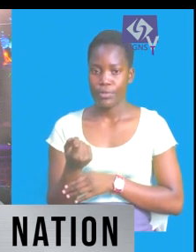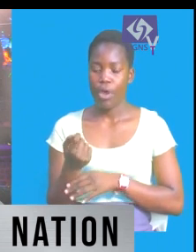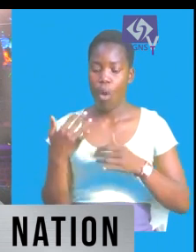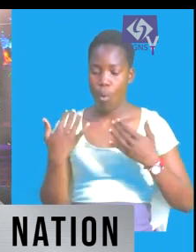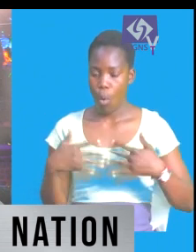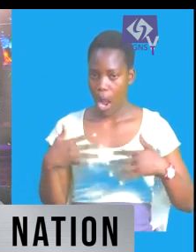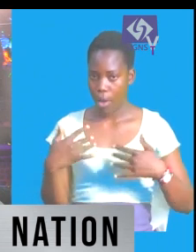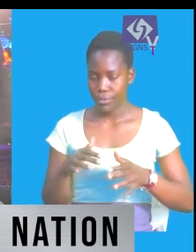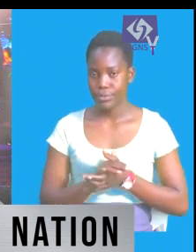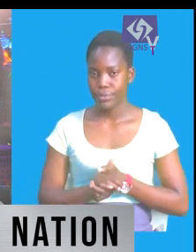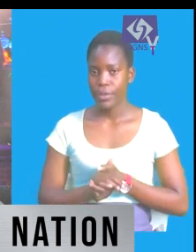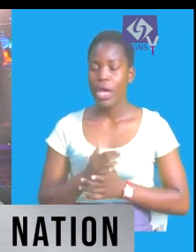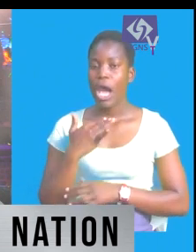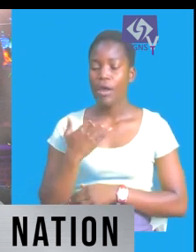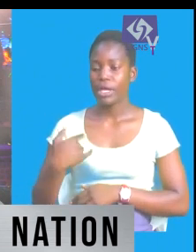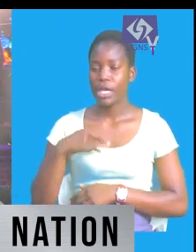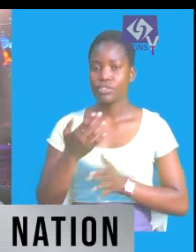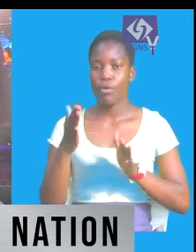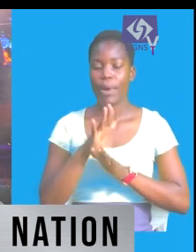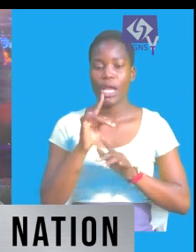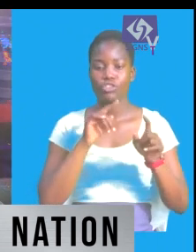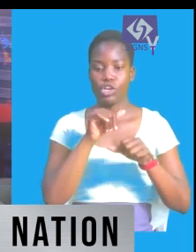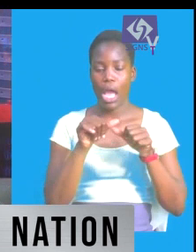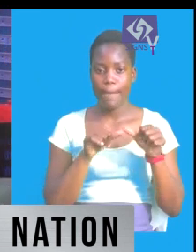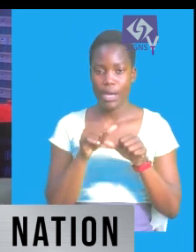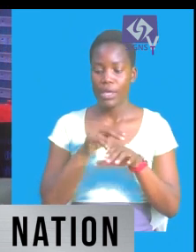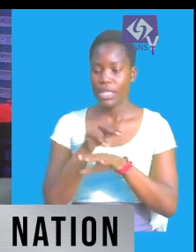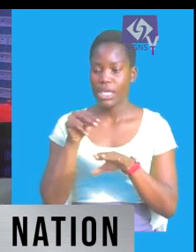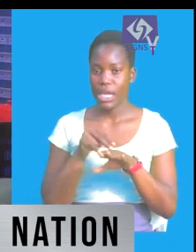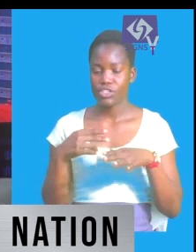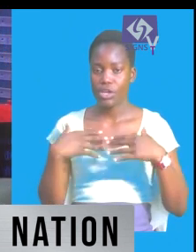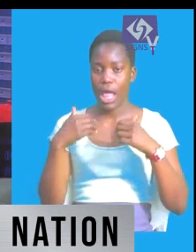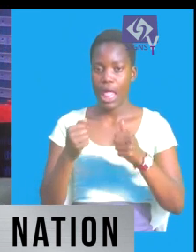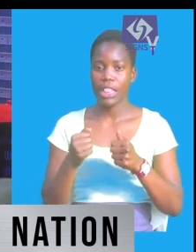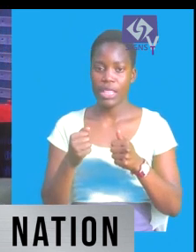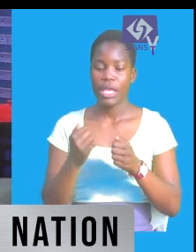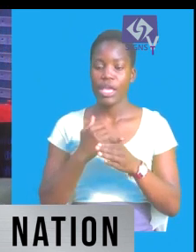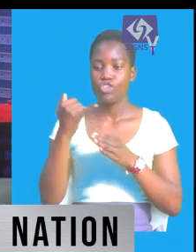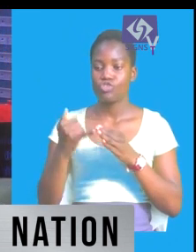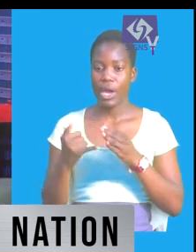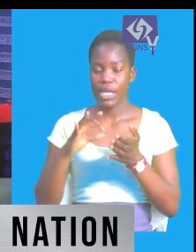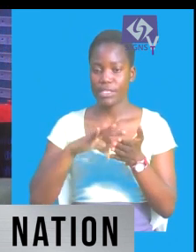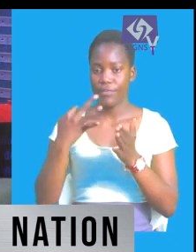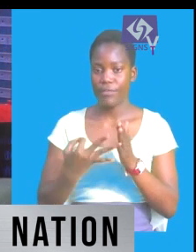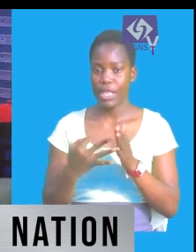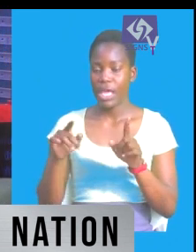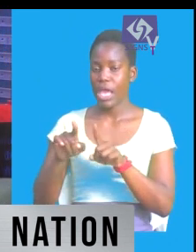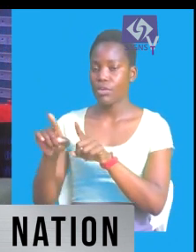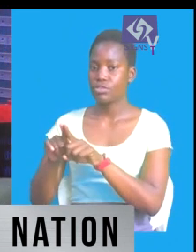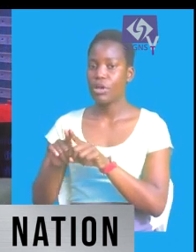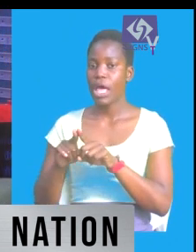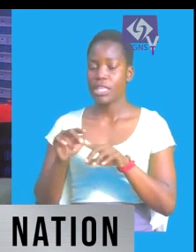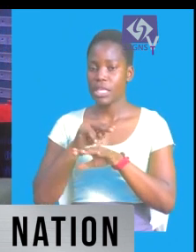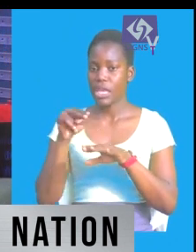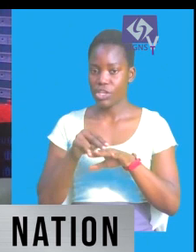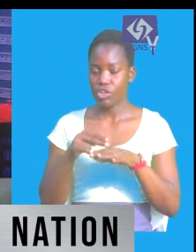Wow. I want us to come back and even talk about the National Health Insurance Fund versus the National Social Health